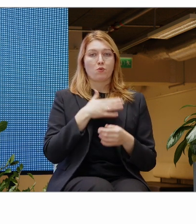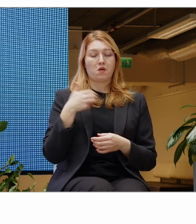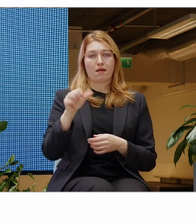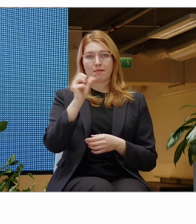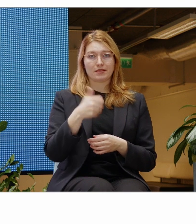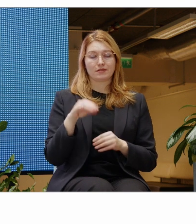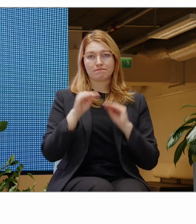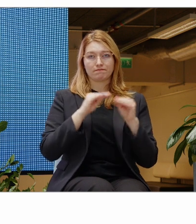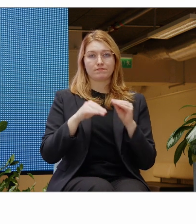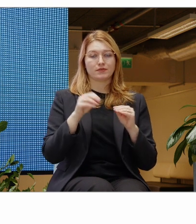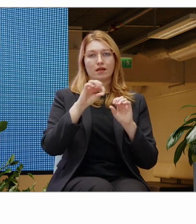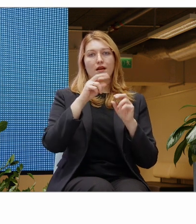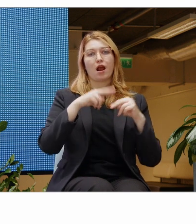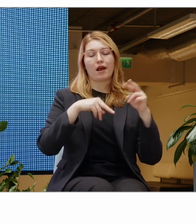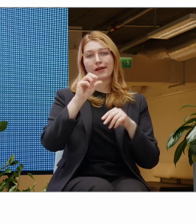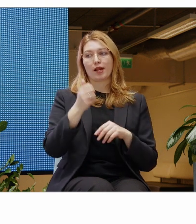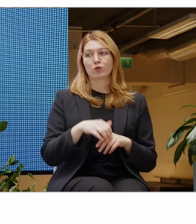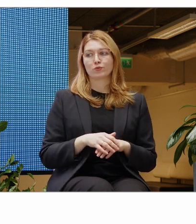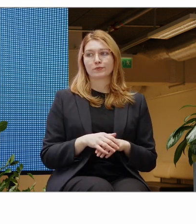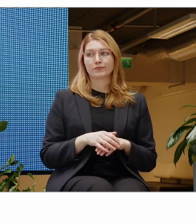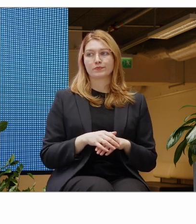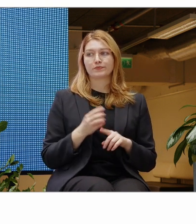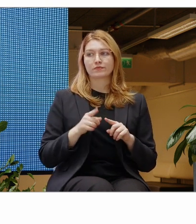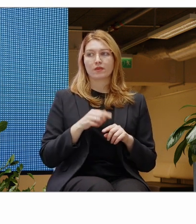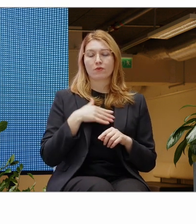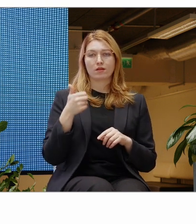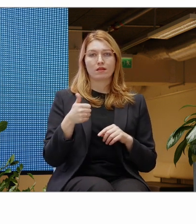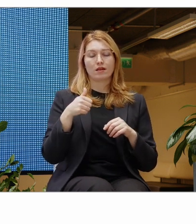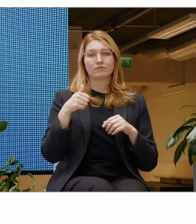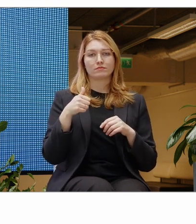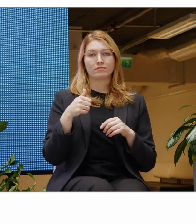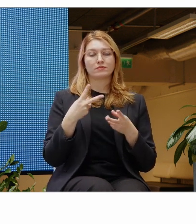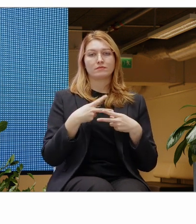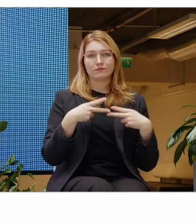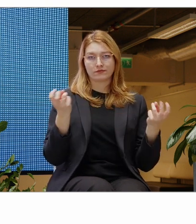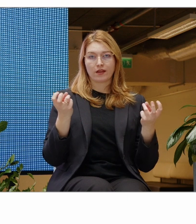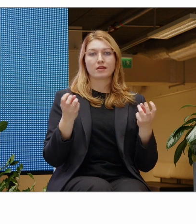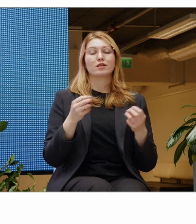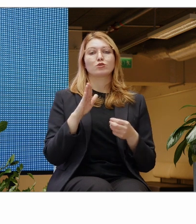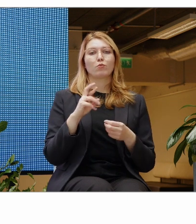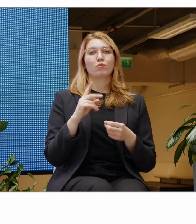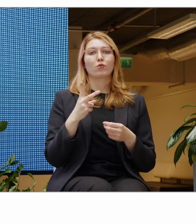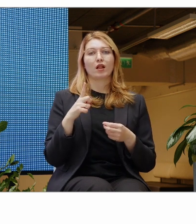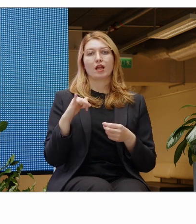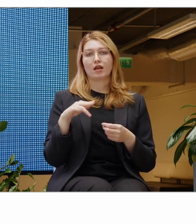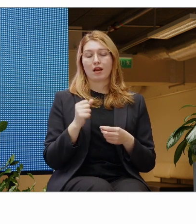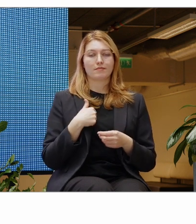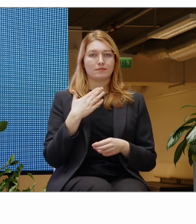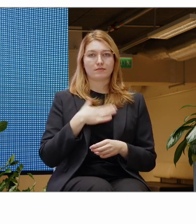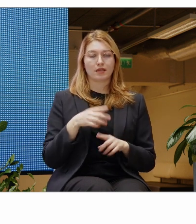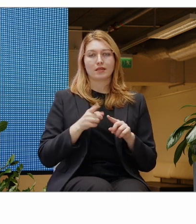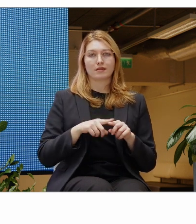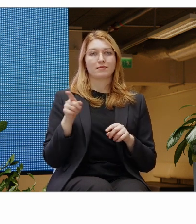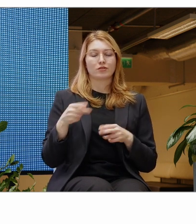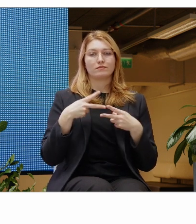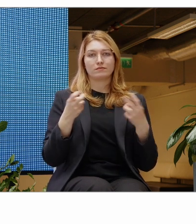with architecture. This is also a really good example of a hotel in Manchester called the Brooklyn. I love it, and that's because the